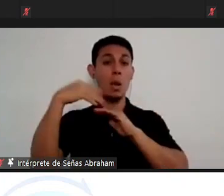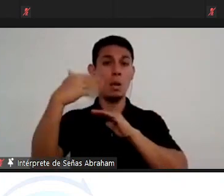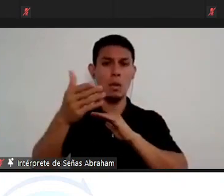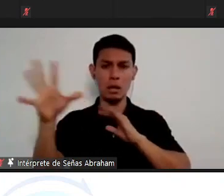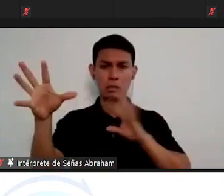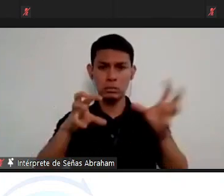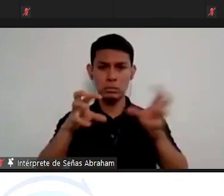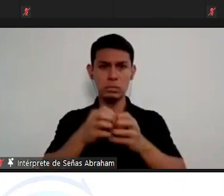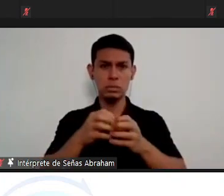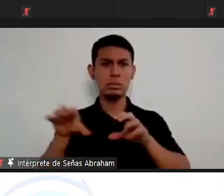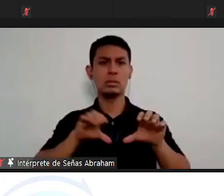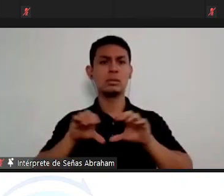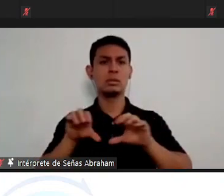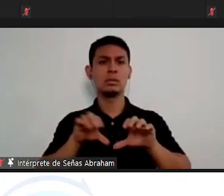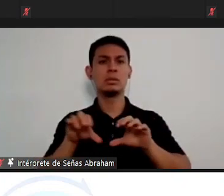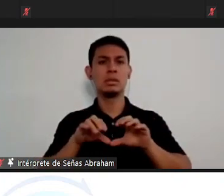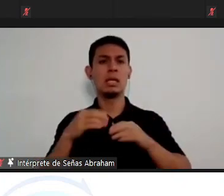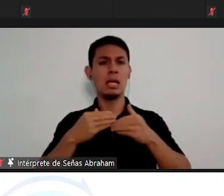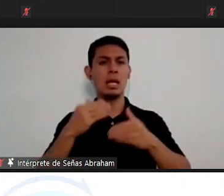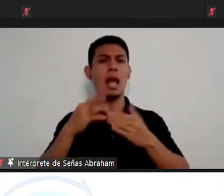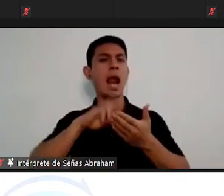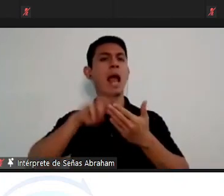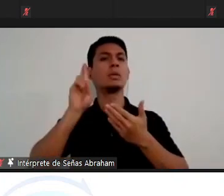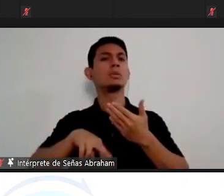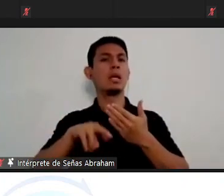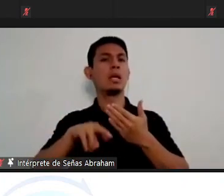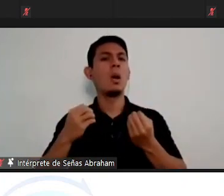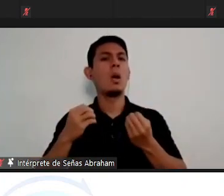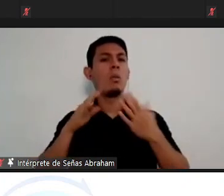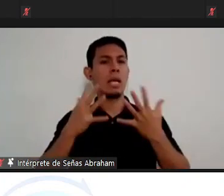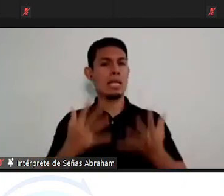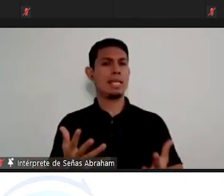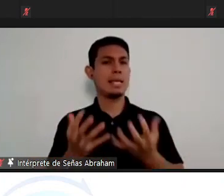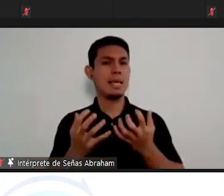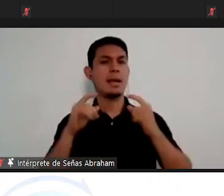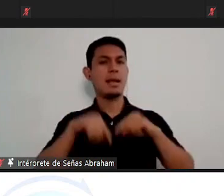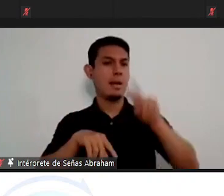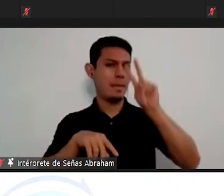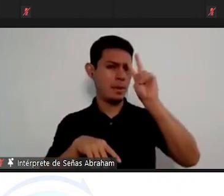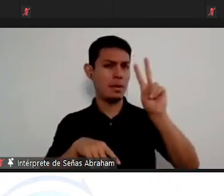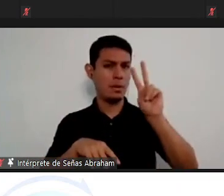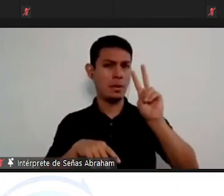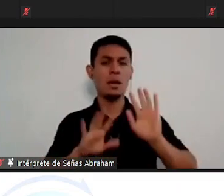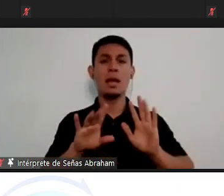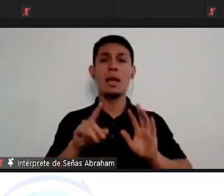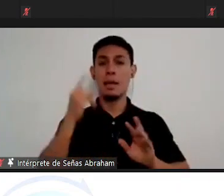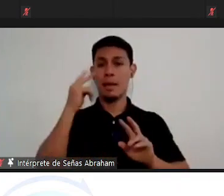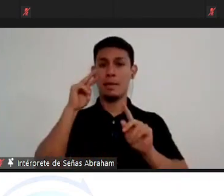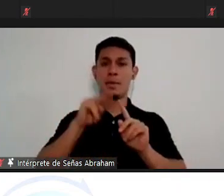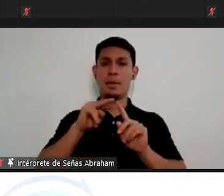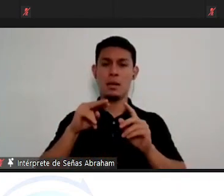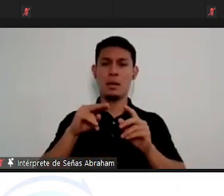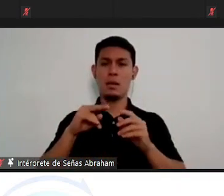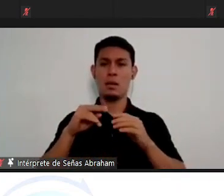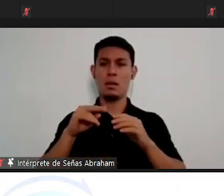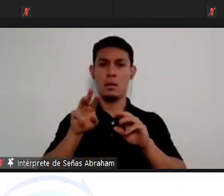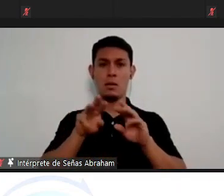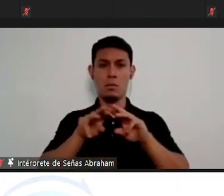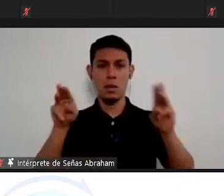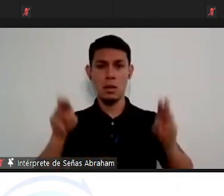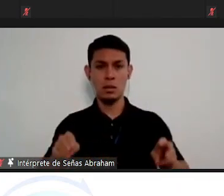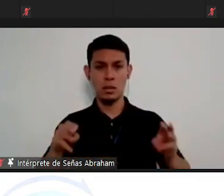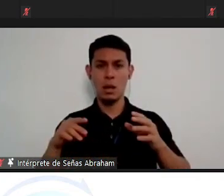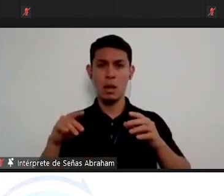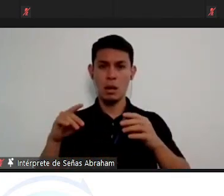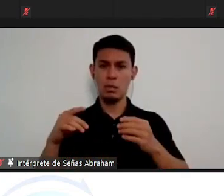then develop the different action lines that that would lead us to the result that we want to reach having said having